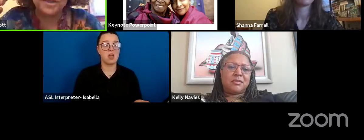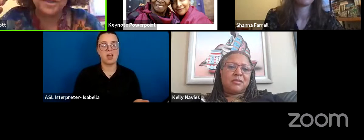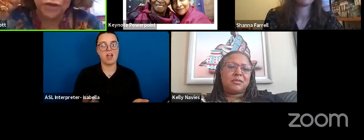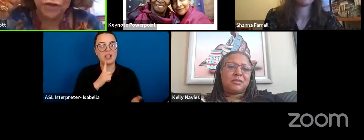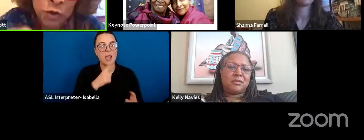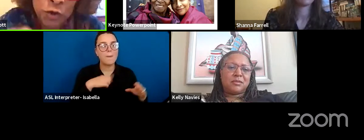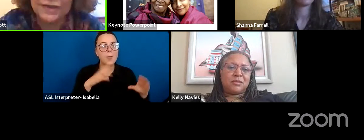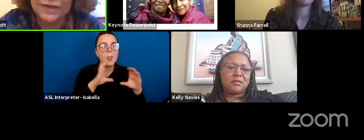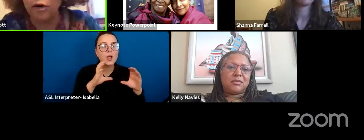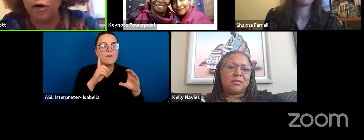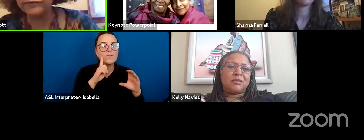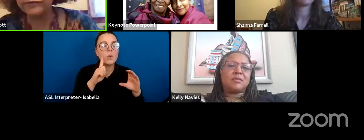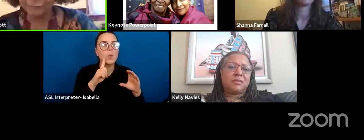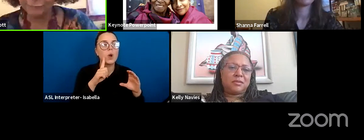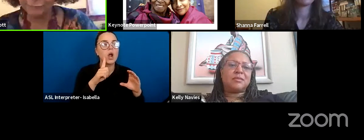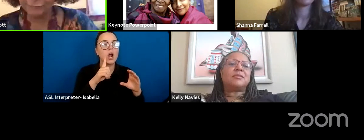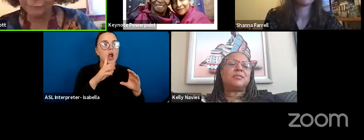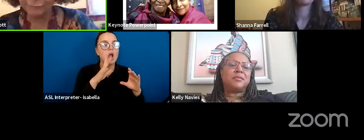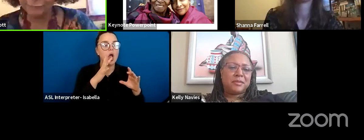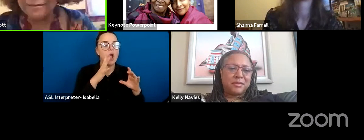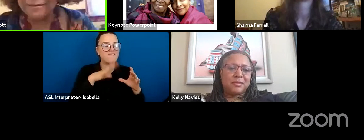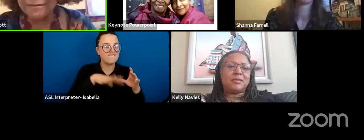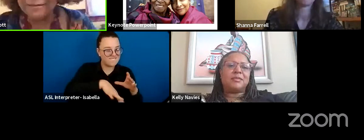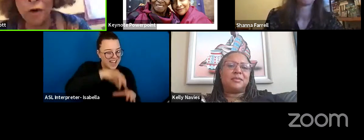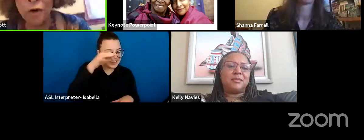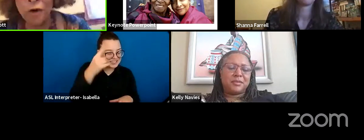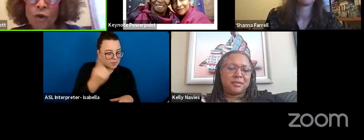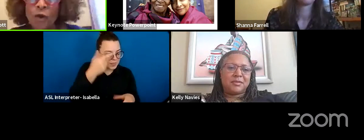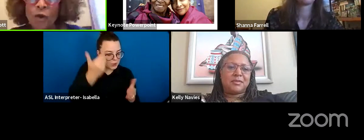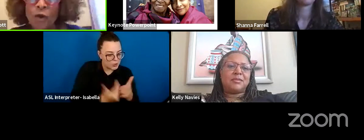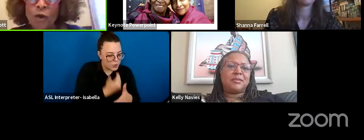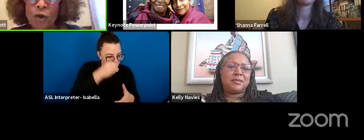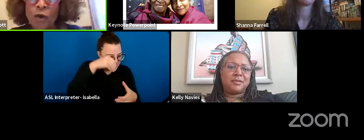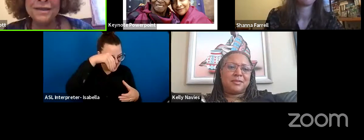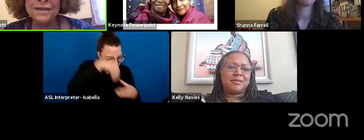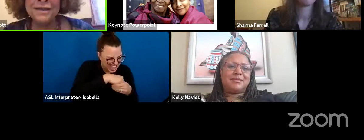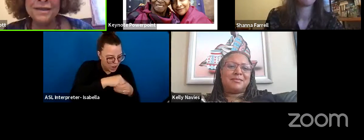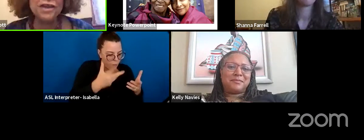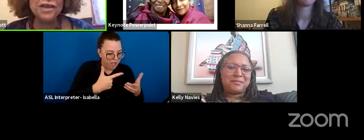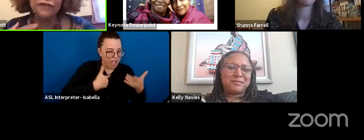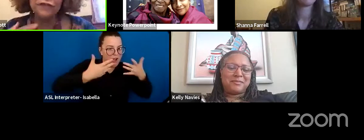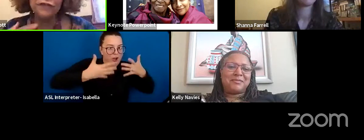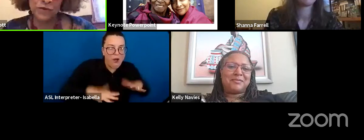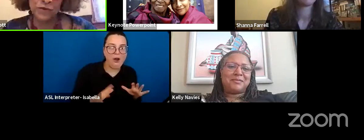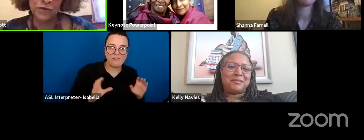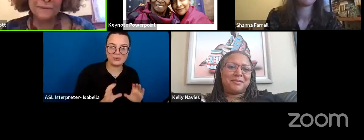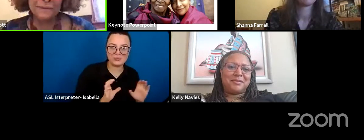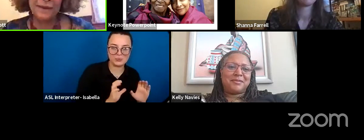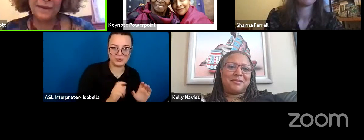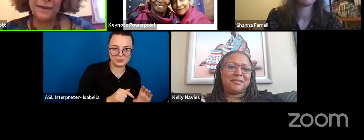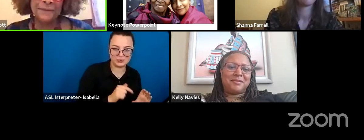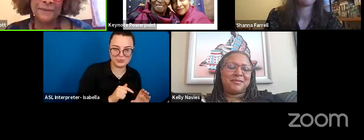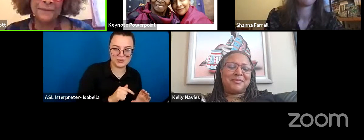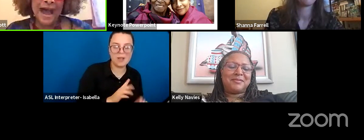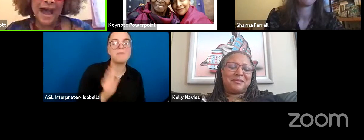for the newness in what I already do. And before we go, let me say thank you for choosing